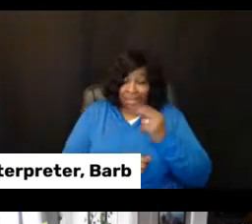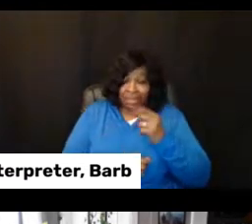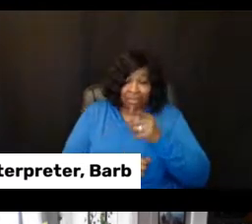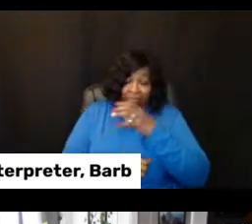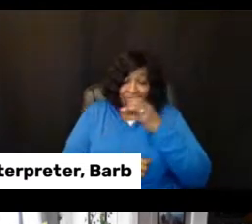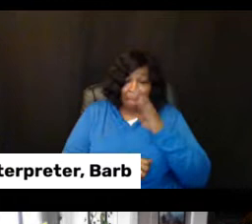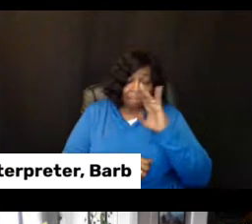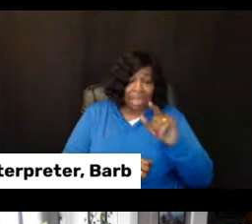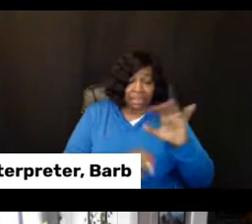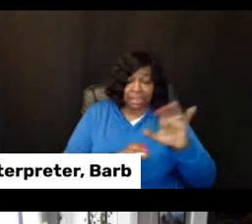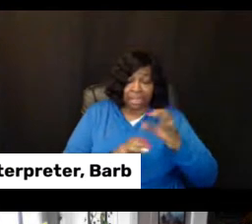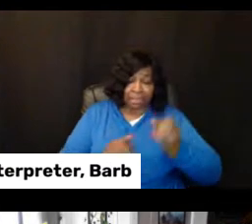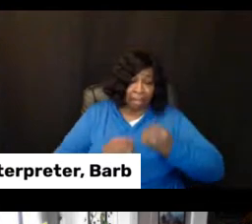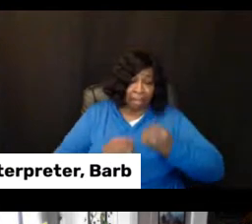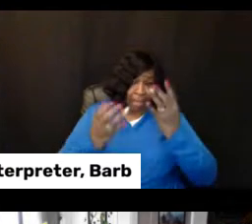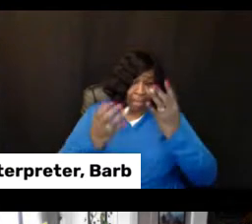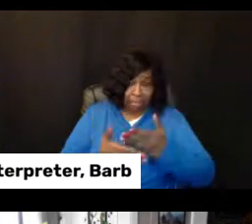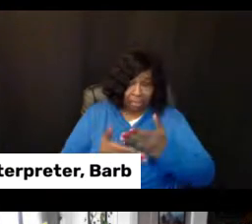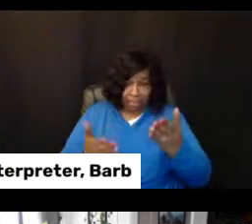Bill does many things.